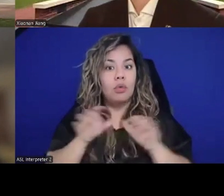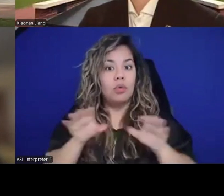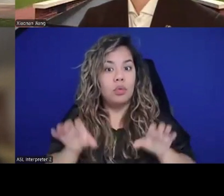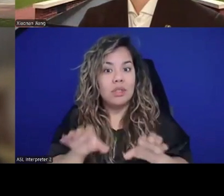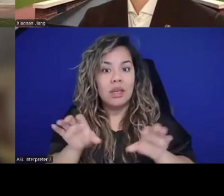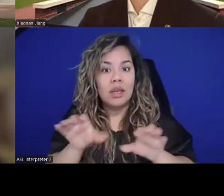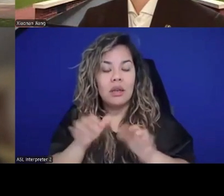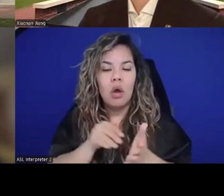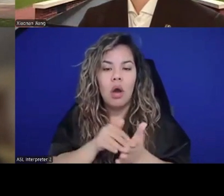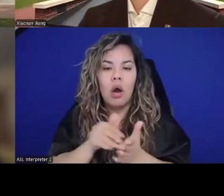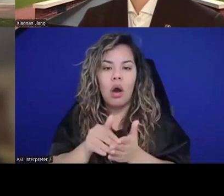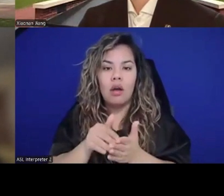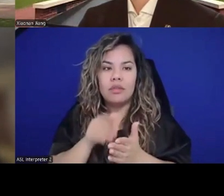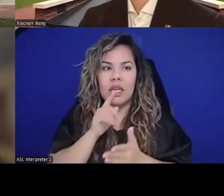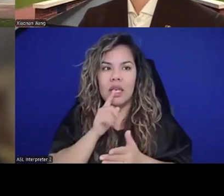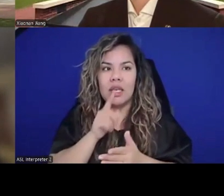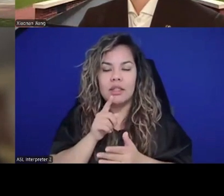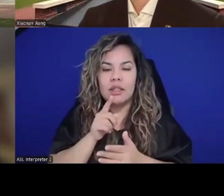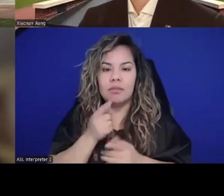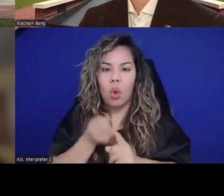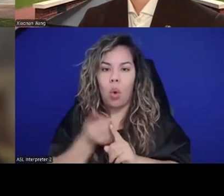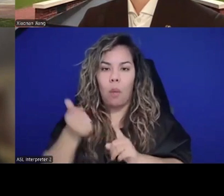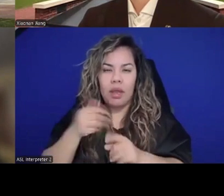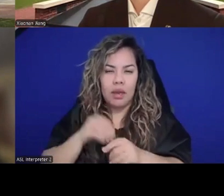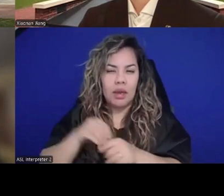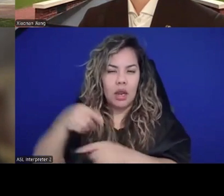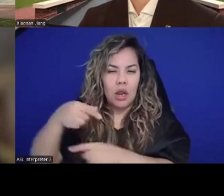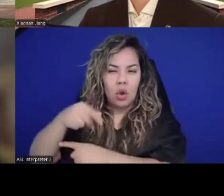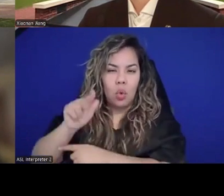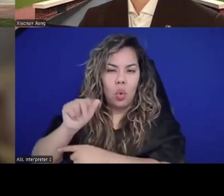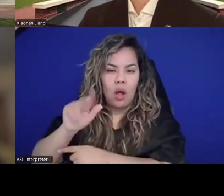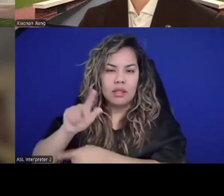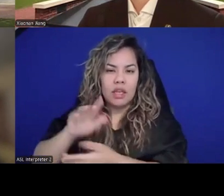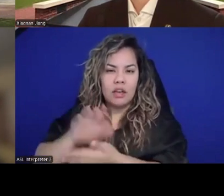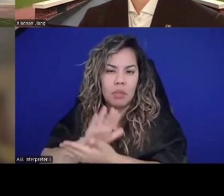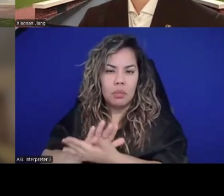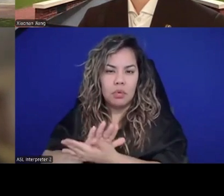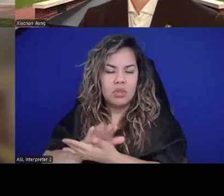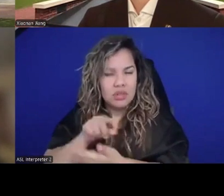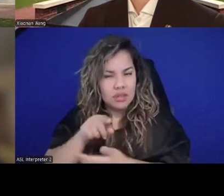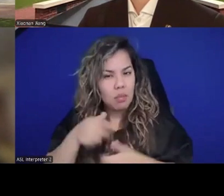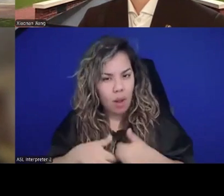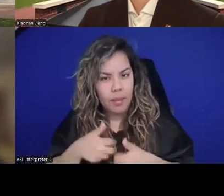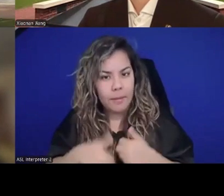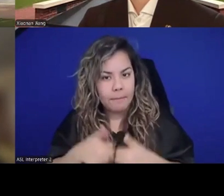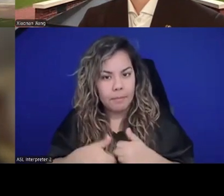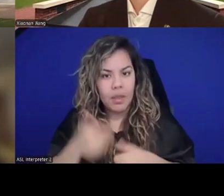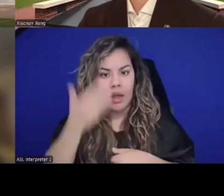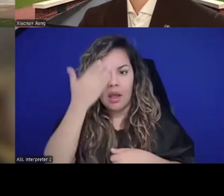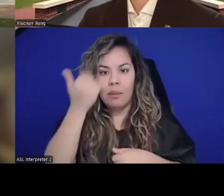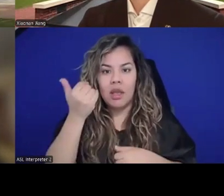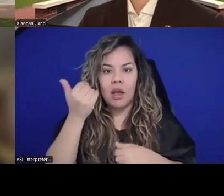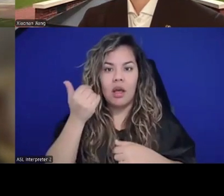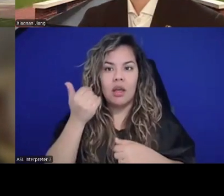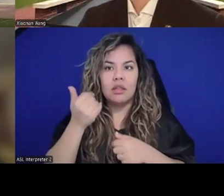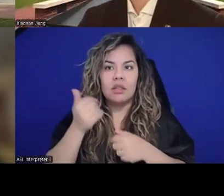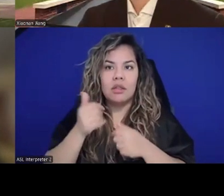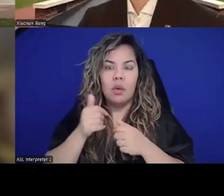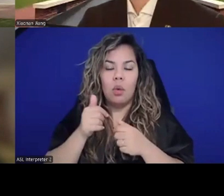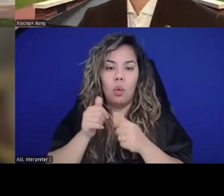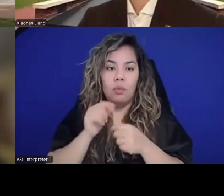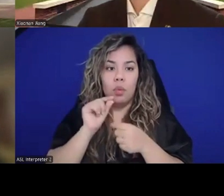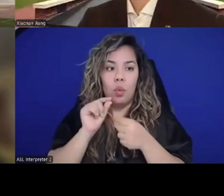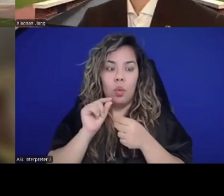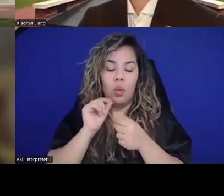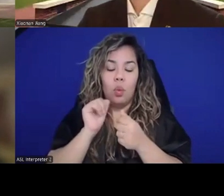often omitted in qualitative papers, and that is a problem, because under these circumstances, you can't, a